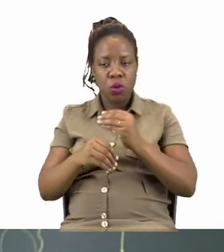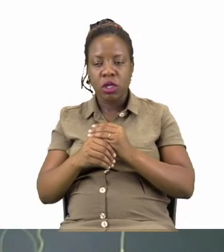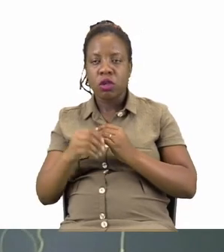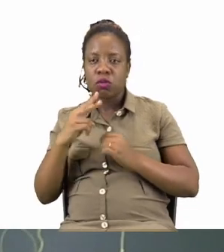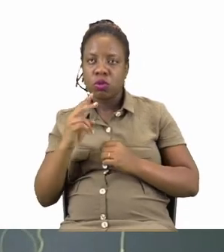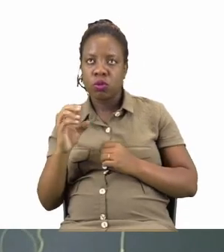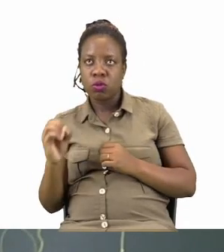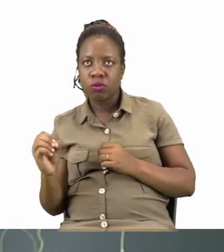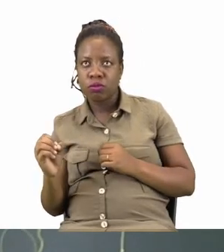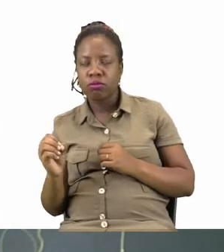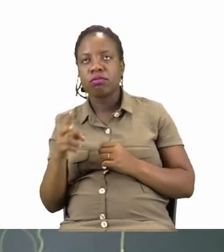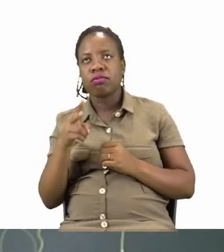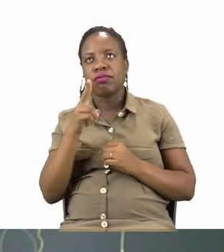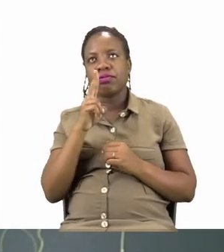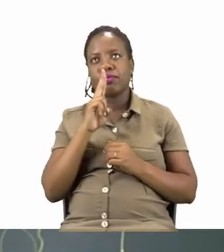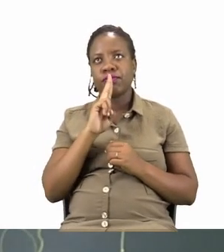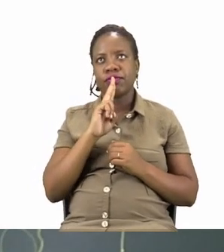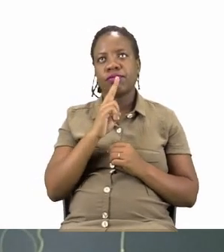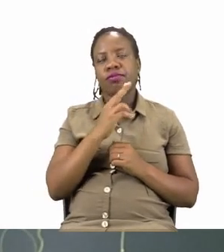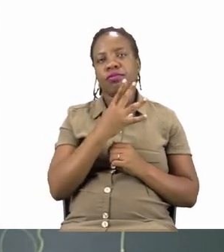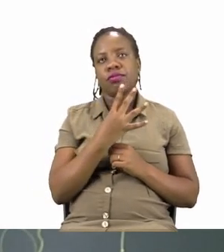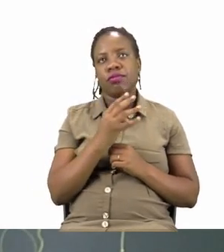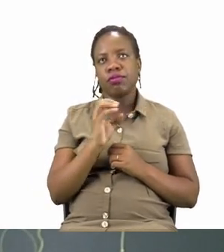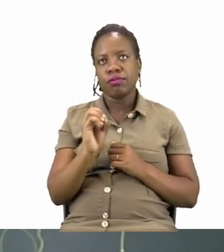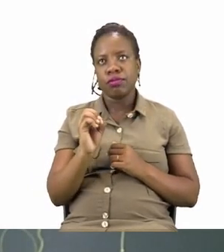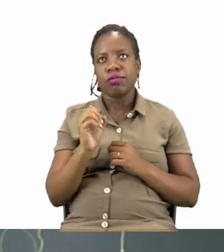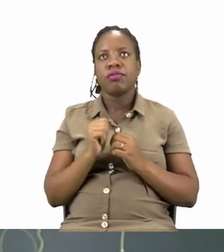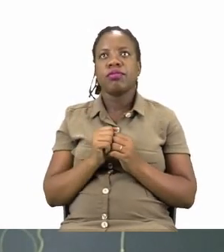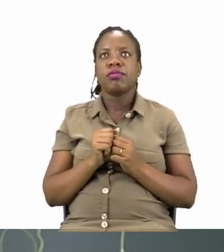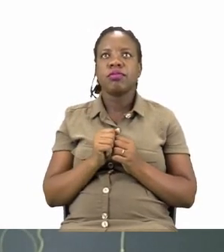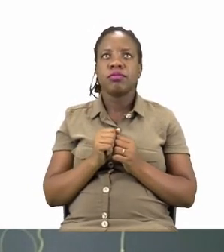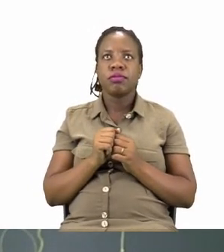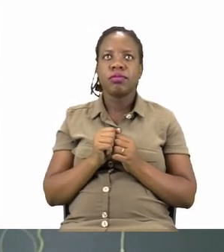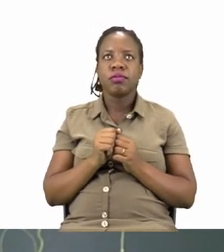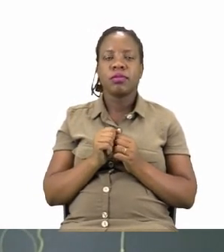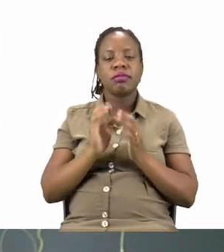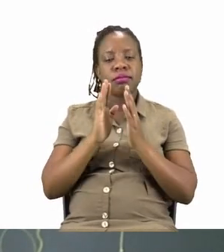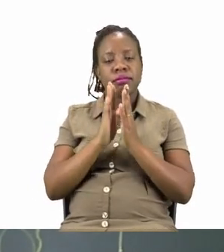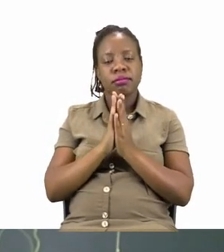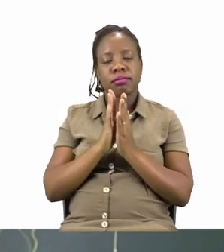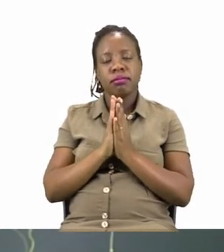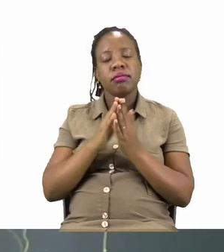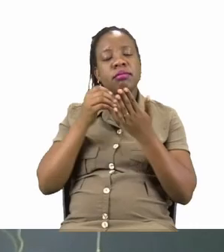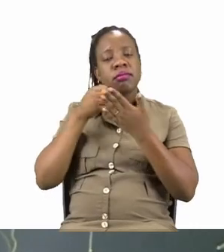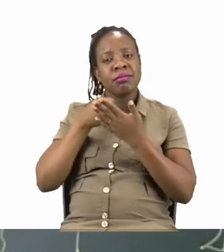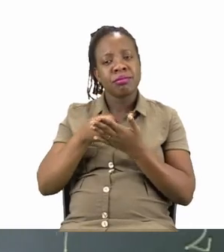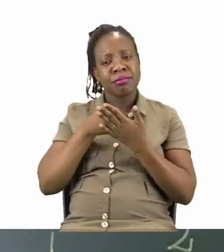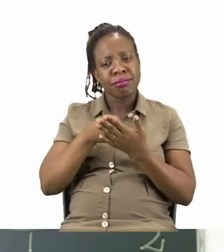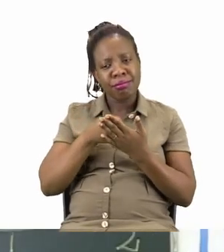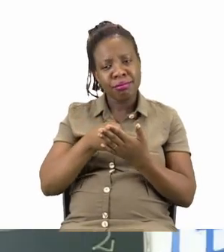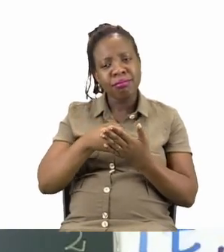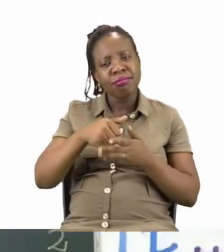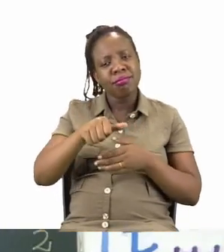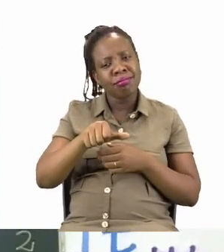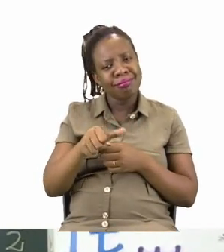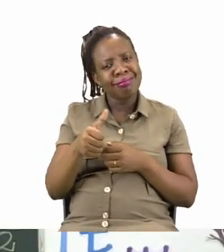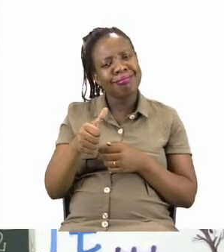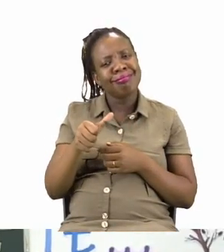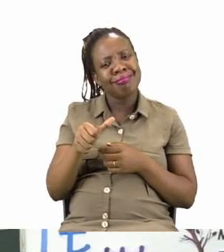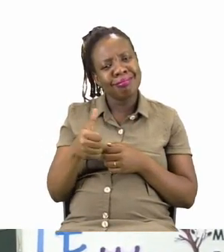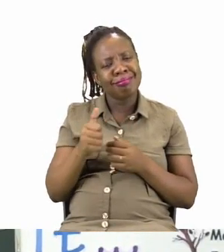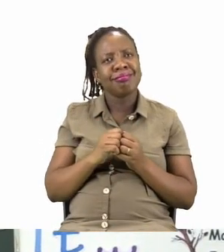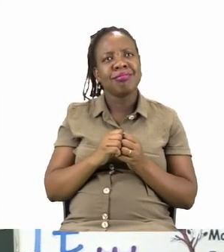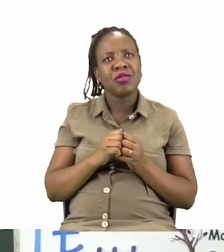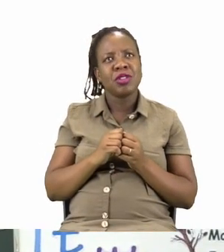40. All right, everyone. Now I want you to try and do all the other doubling and